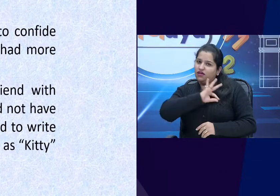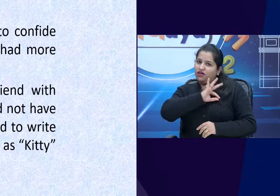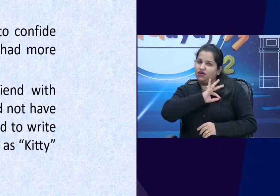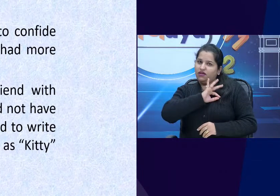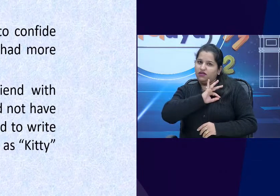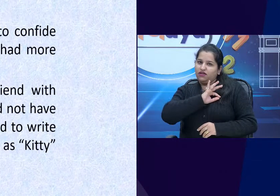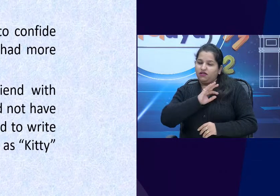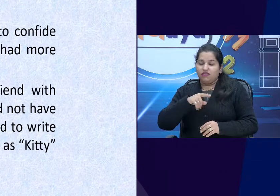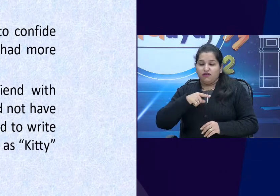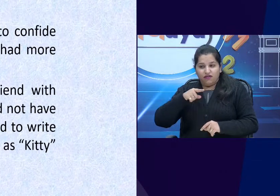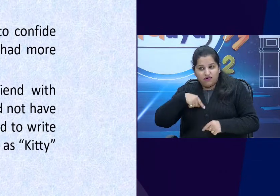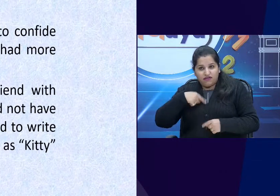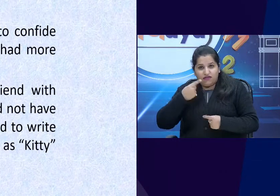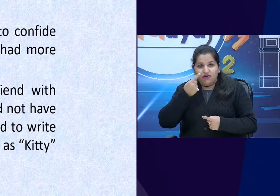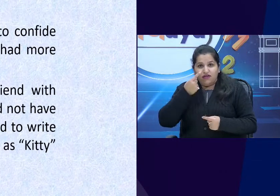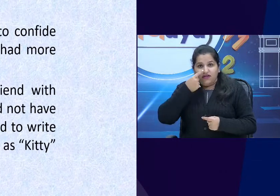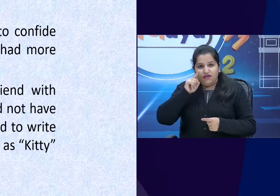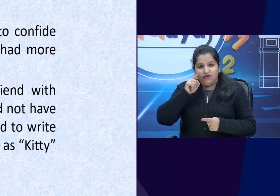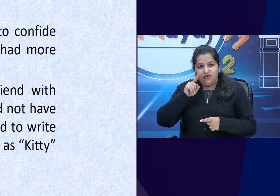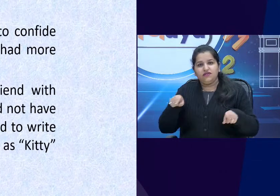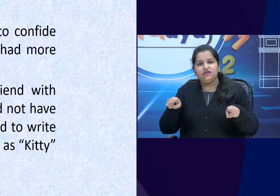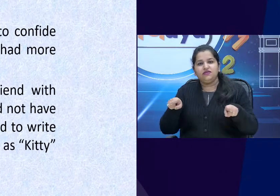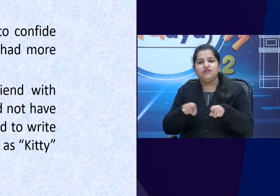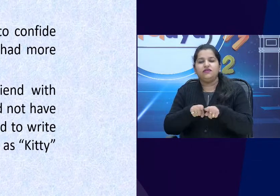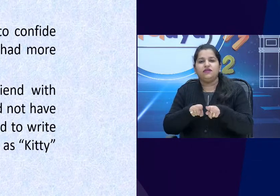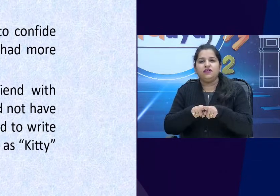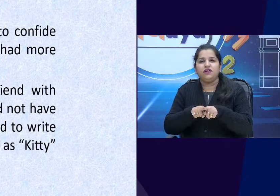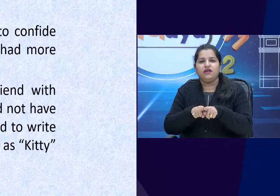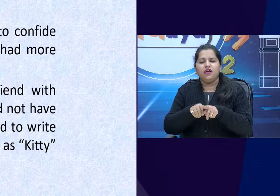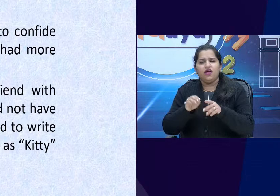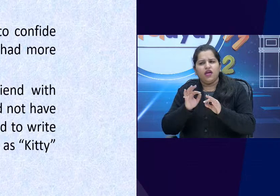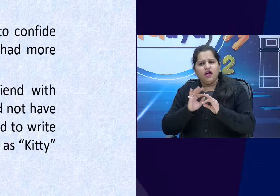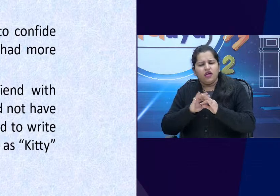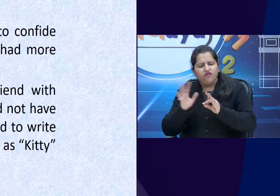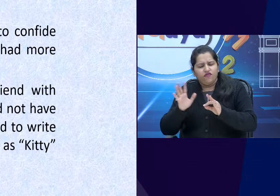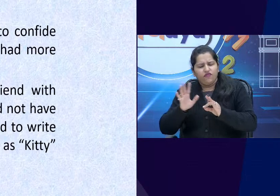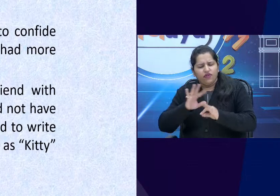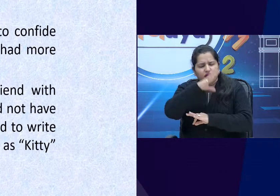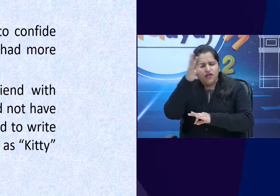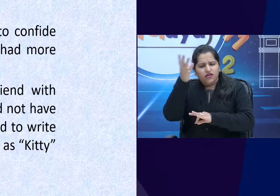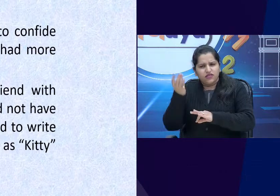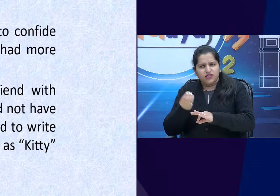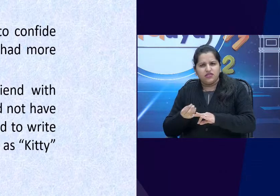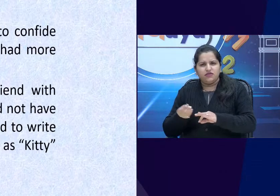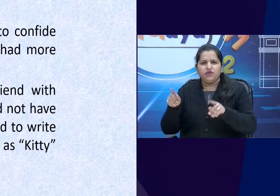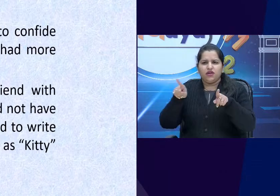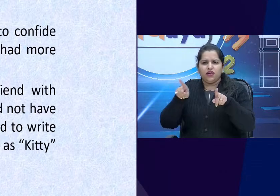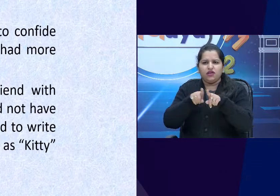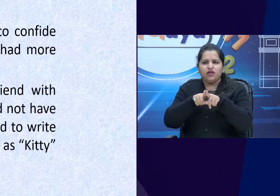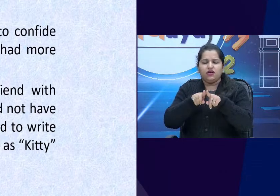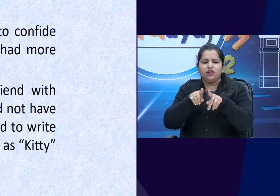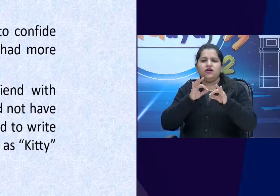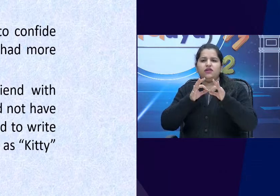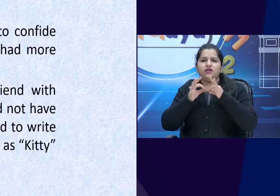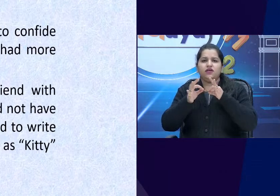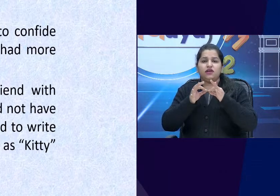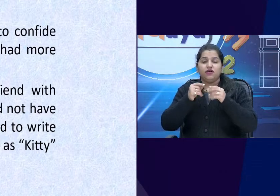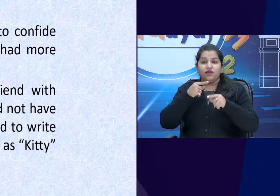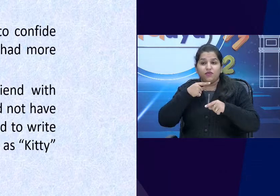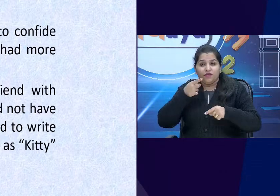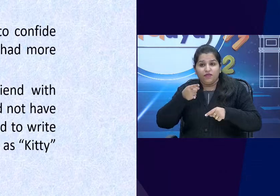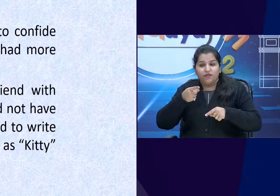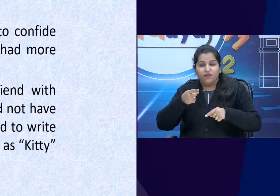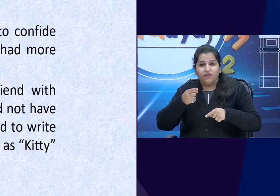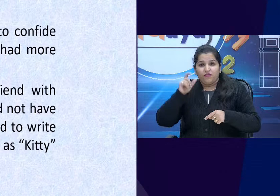of telling my mummy. So everything was written in the diary. So similarly, we can, people will not